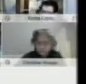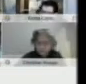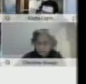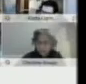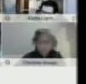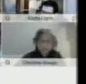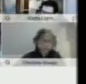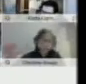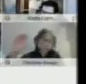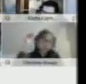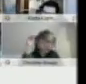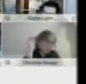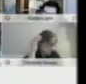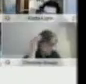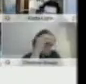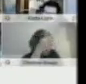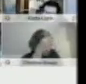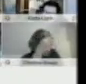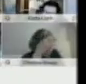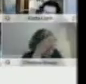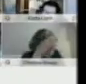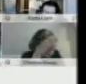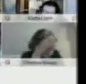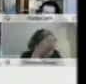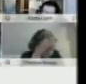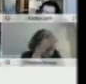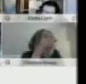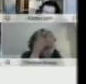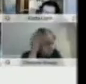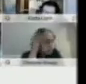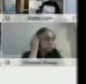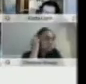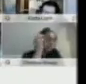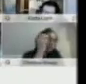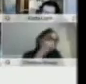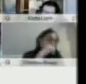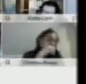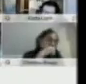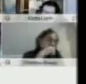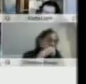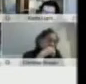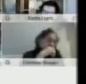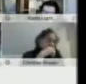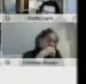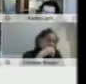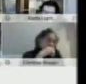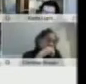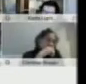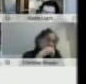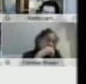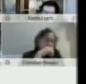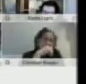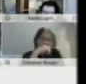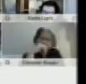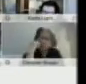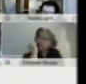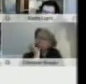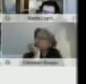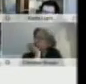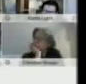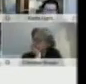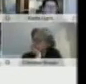so humanitarian aside, if you think that it's only going to be public